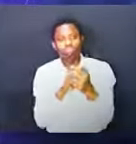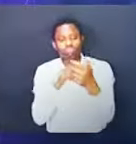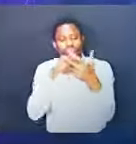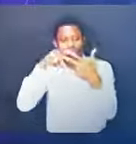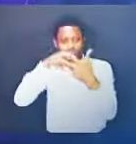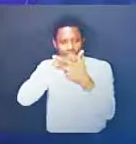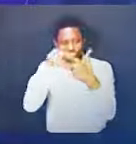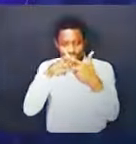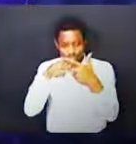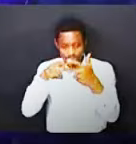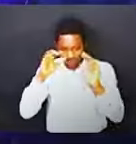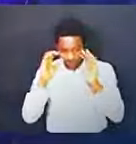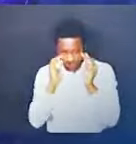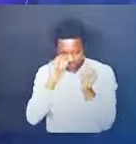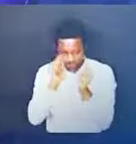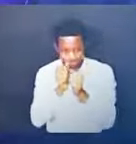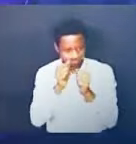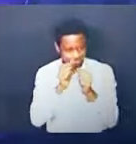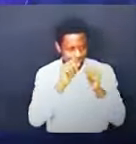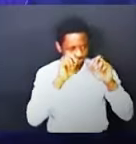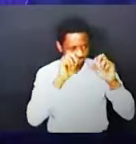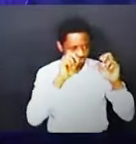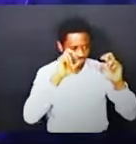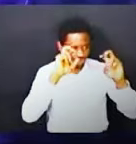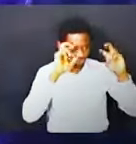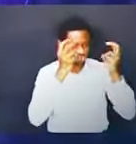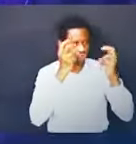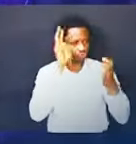Relative to the theme on hand. So I will